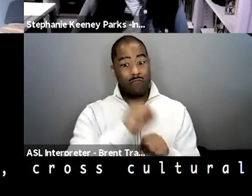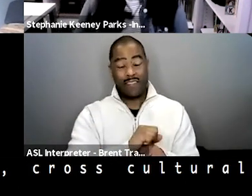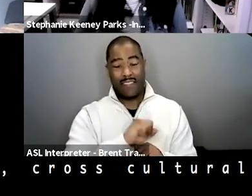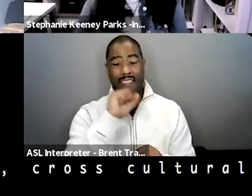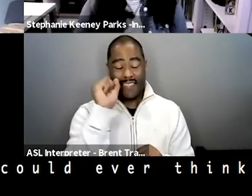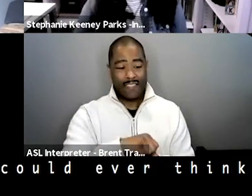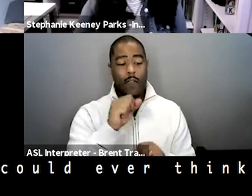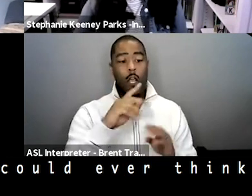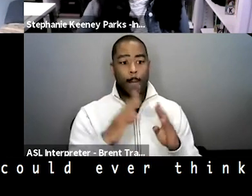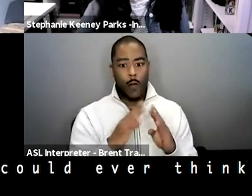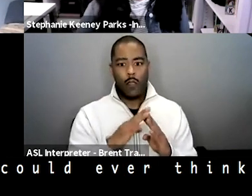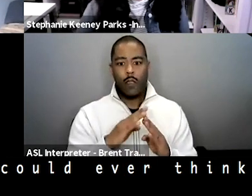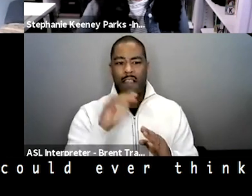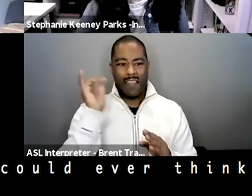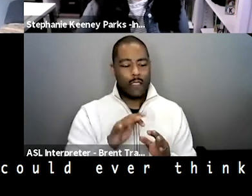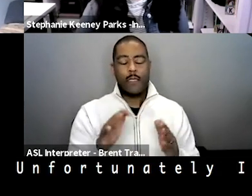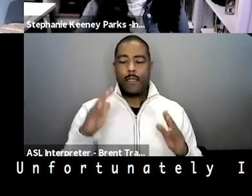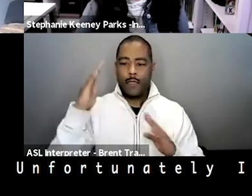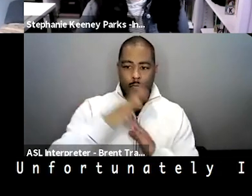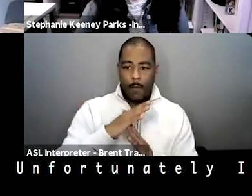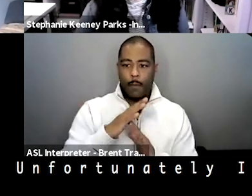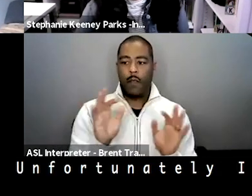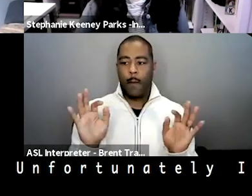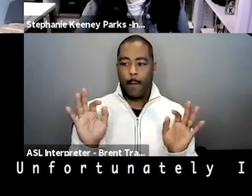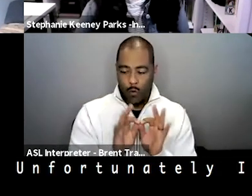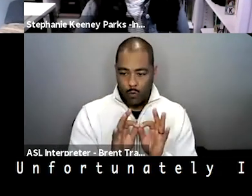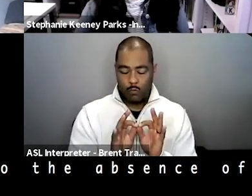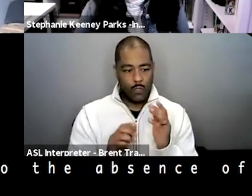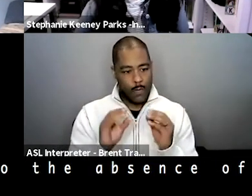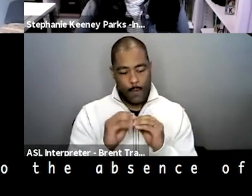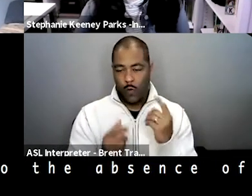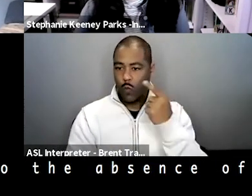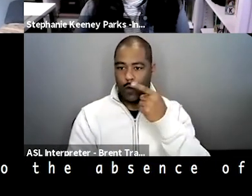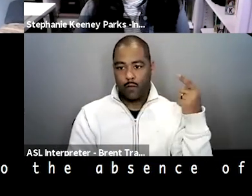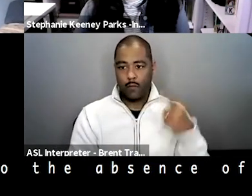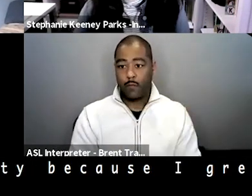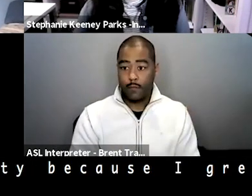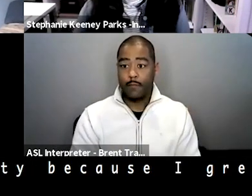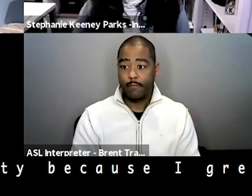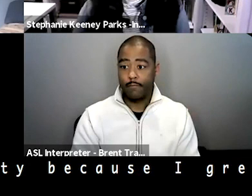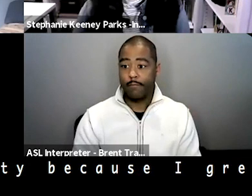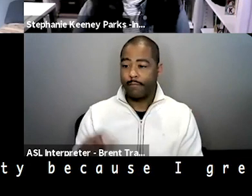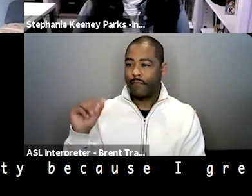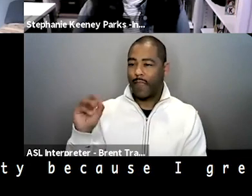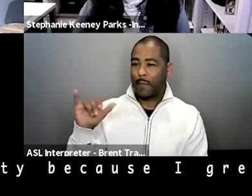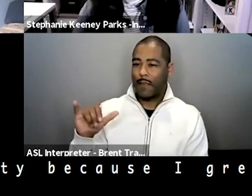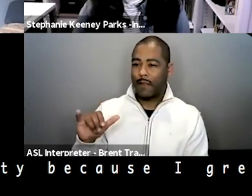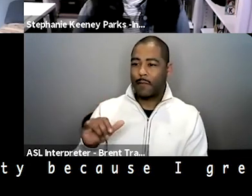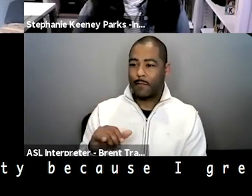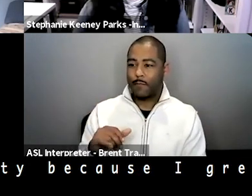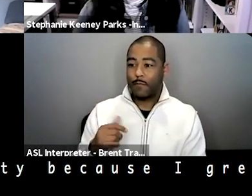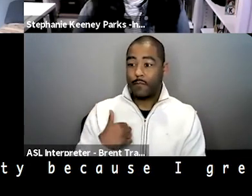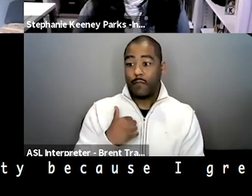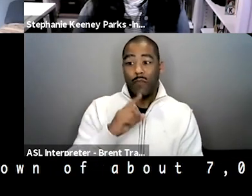it's the most central cross-cultural piece that I could ever think of, yeah. Mm-hmm. Well, I mean, unfortunately, I can only speak to the absence of